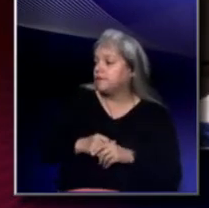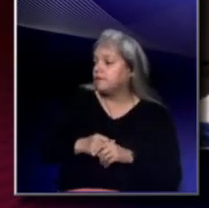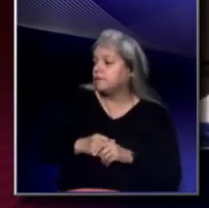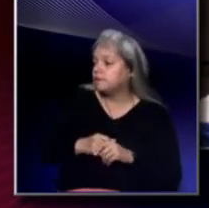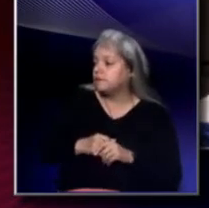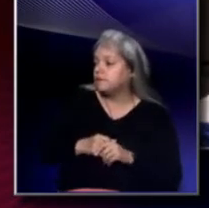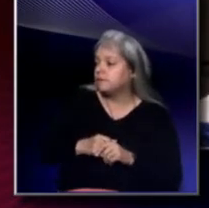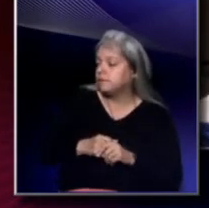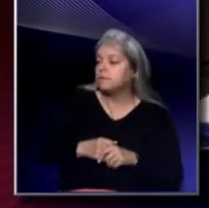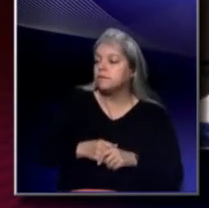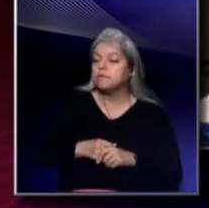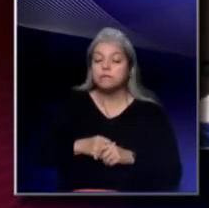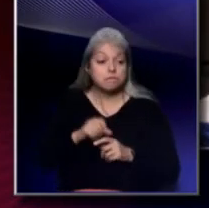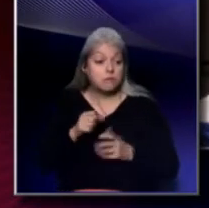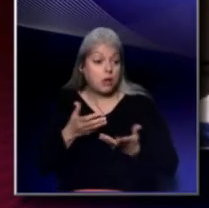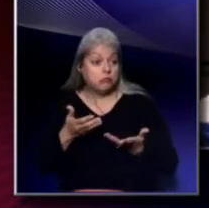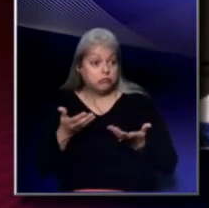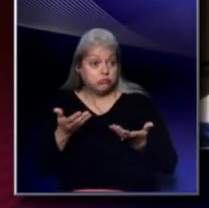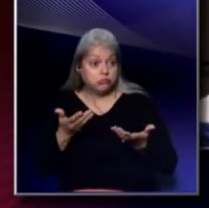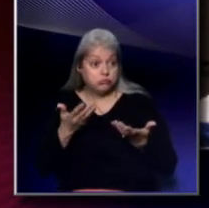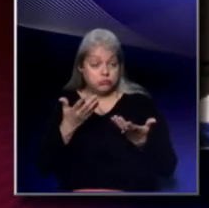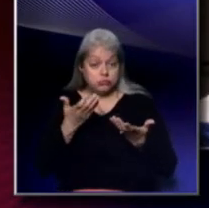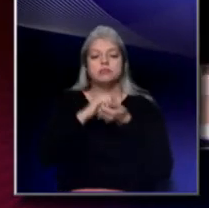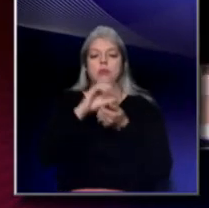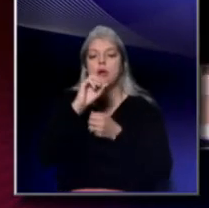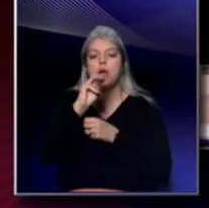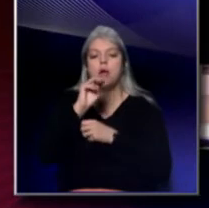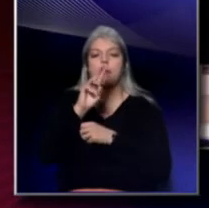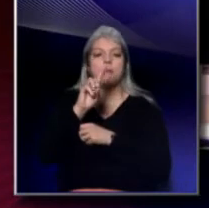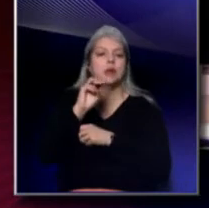yeah. So we can make a motion.